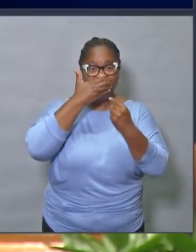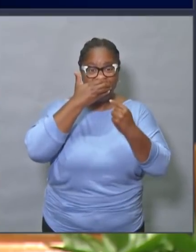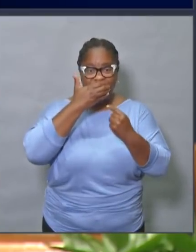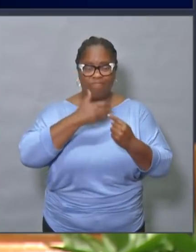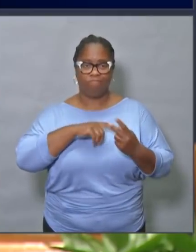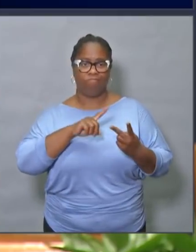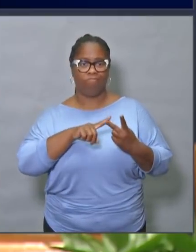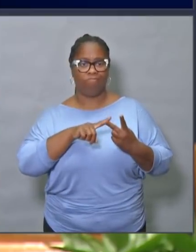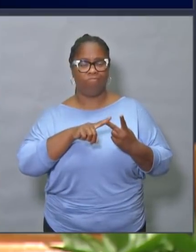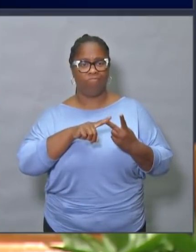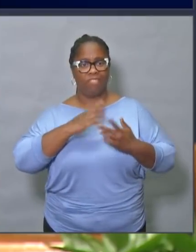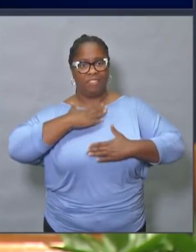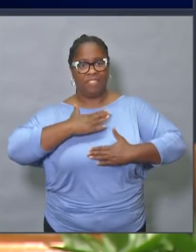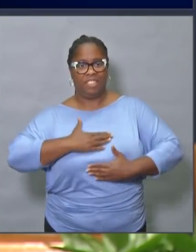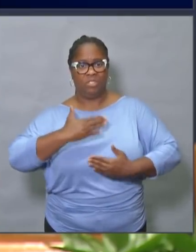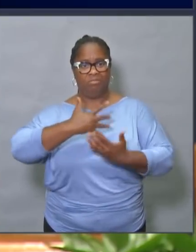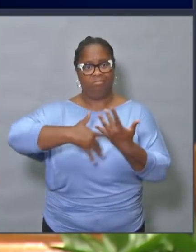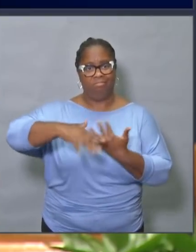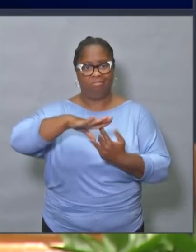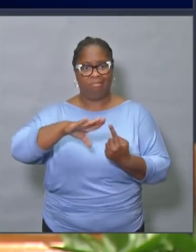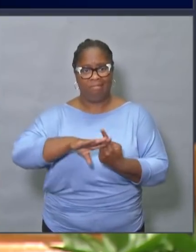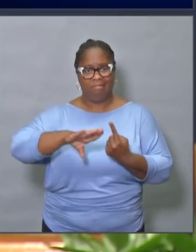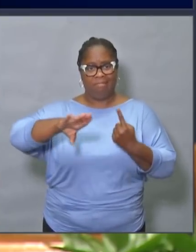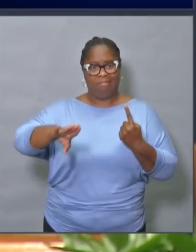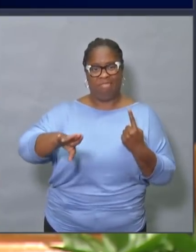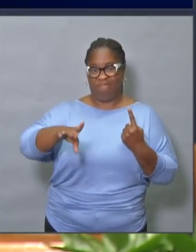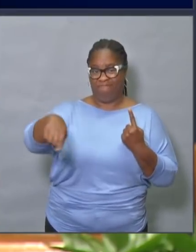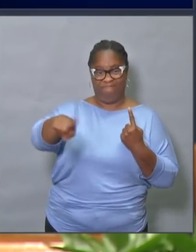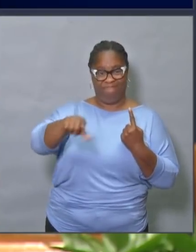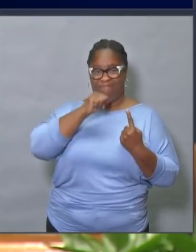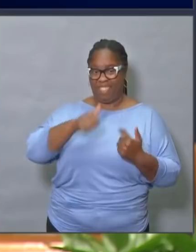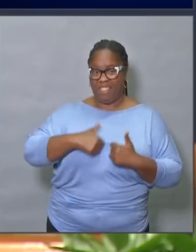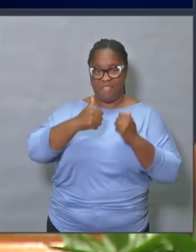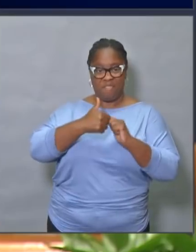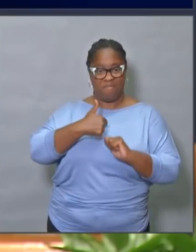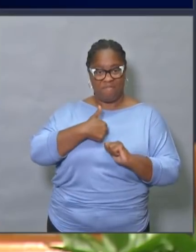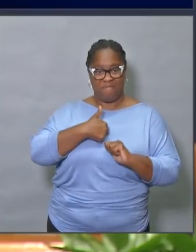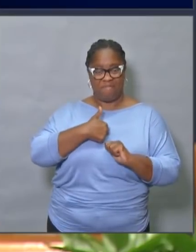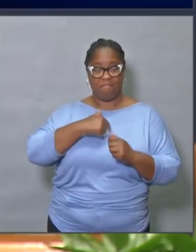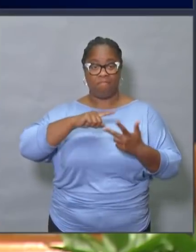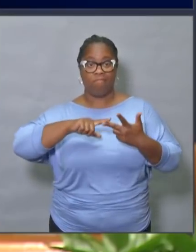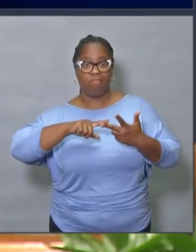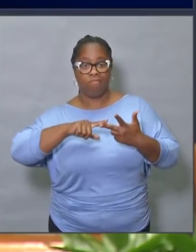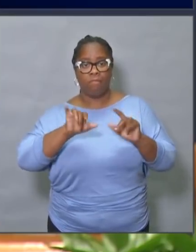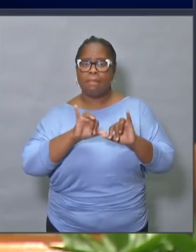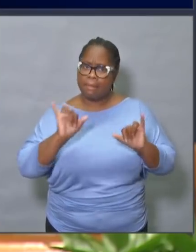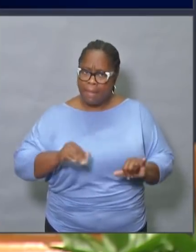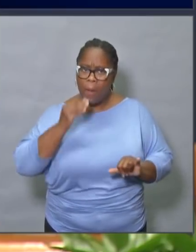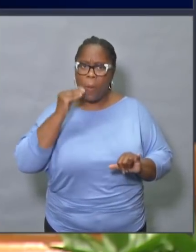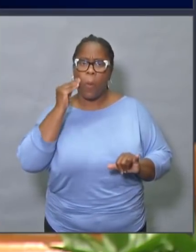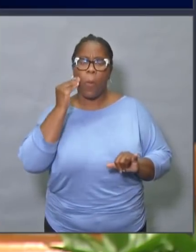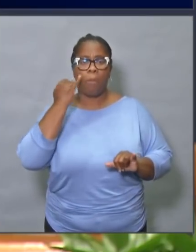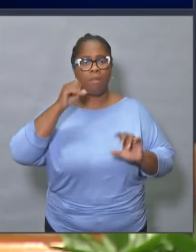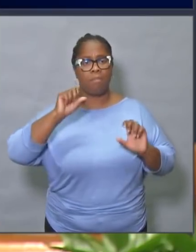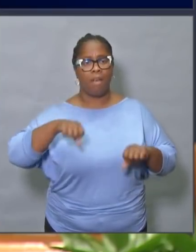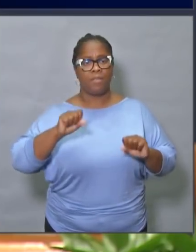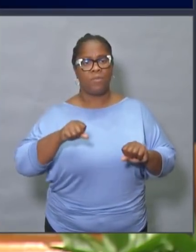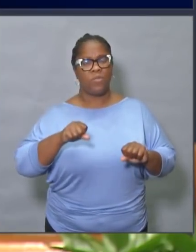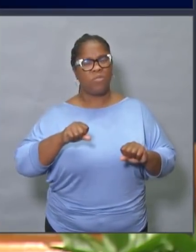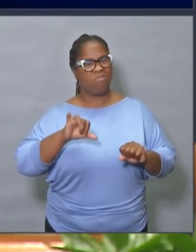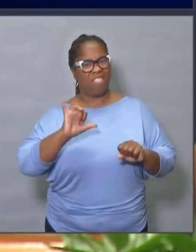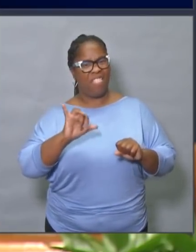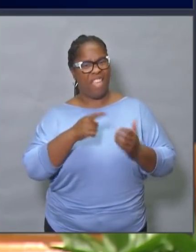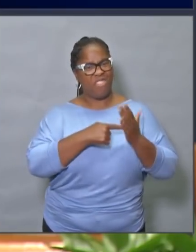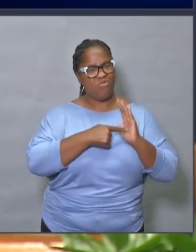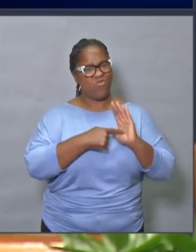staying physically apart from people you don't live with, and staying home as much as possible are all acts of kindness